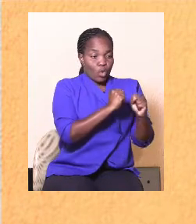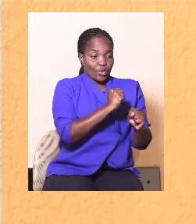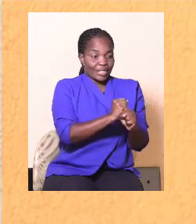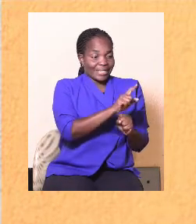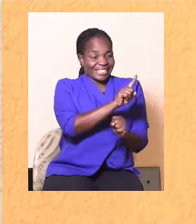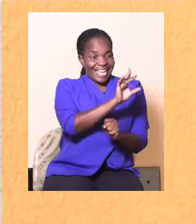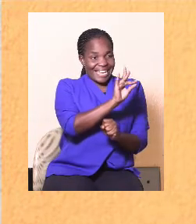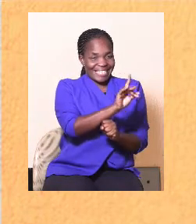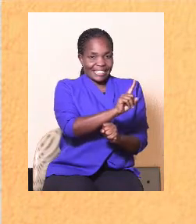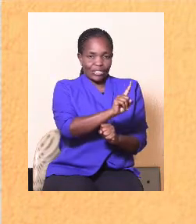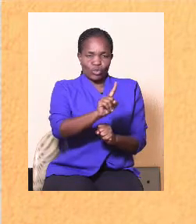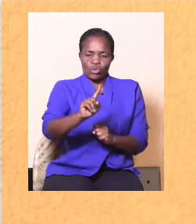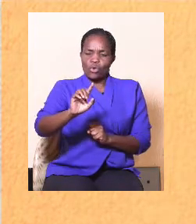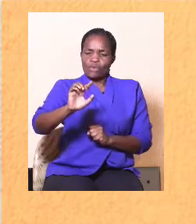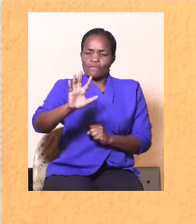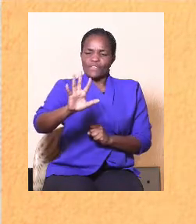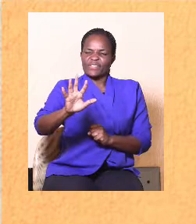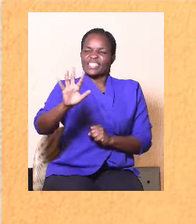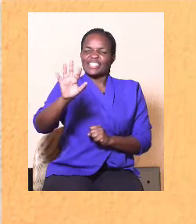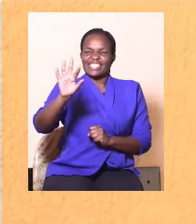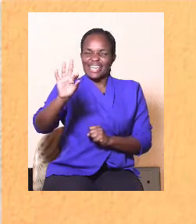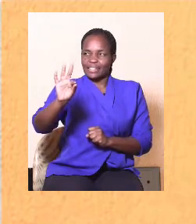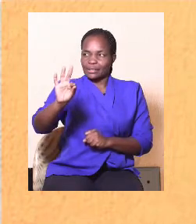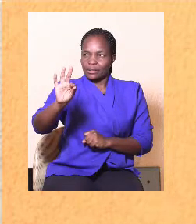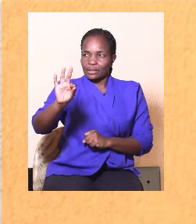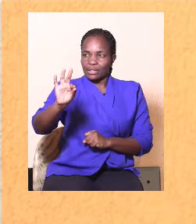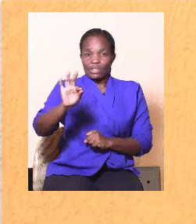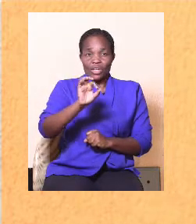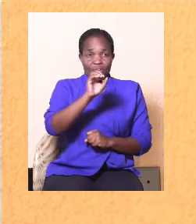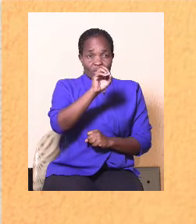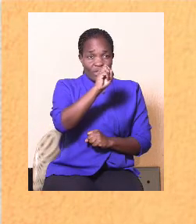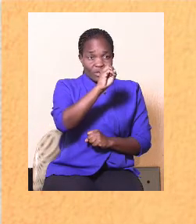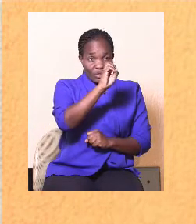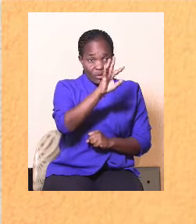59. So if you are over 60, over